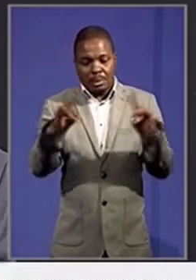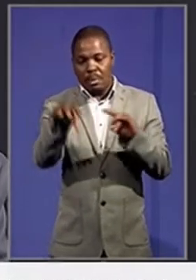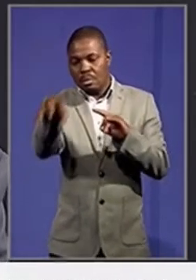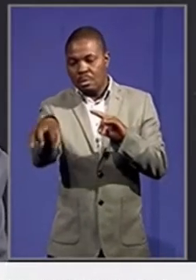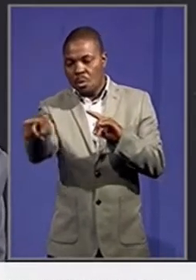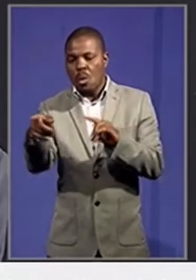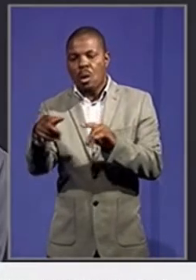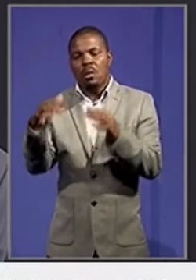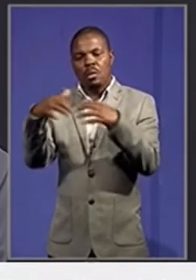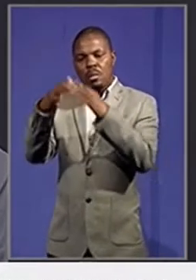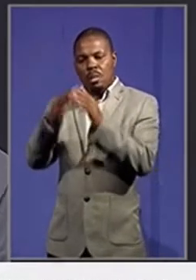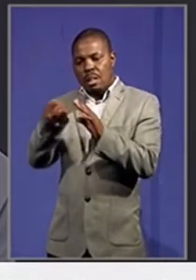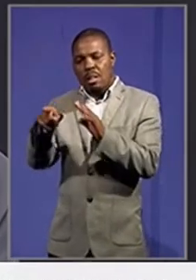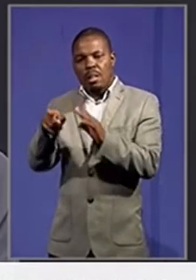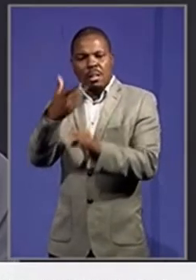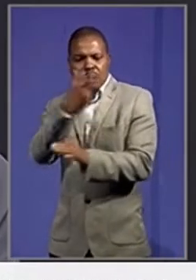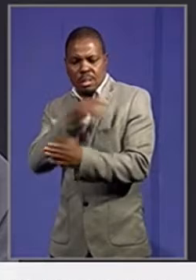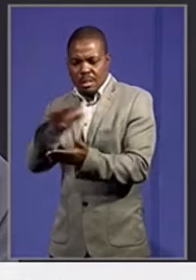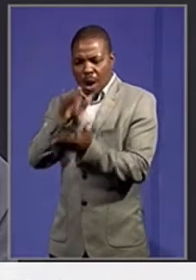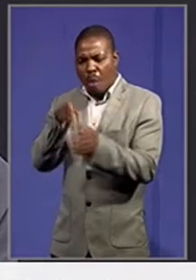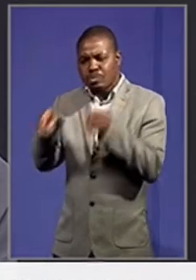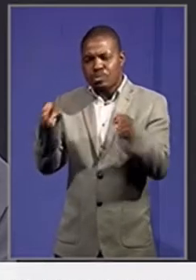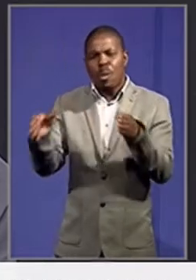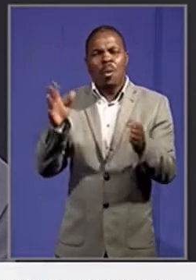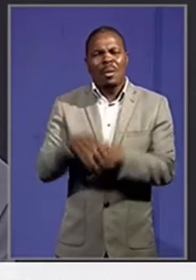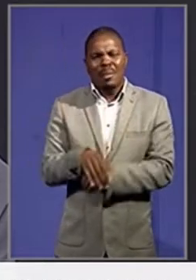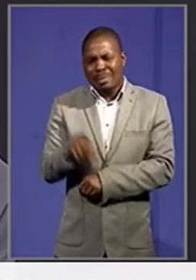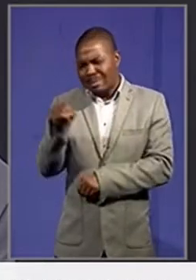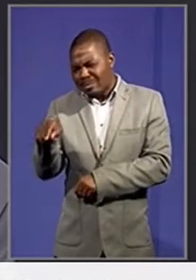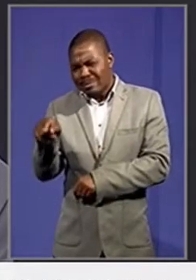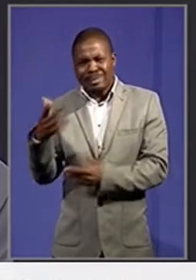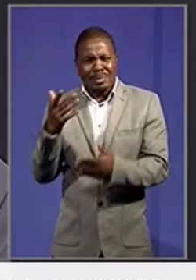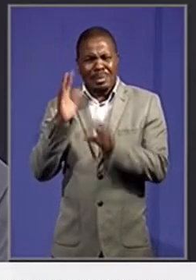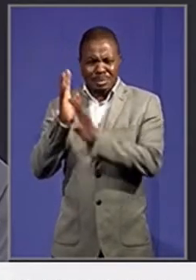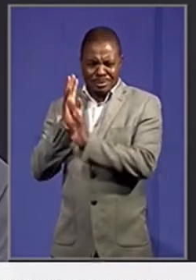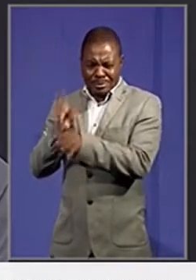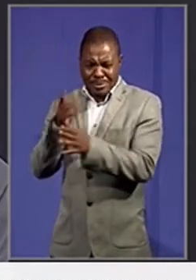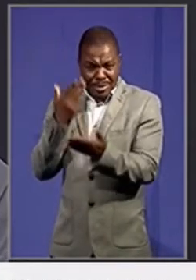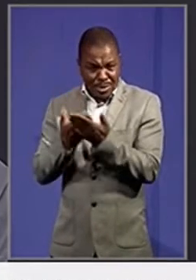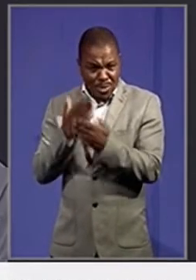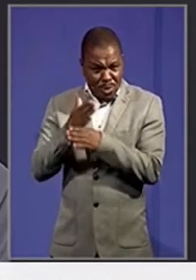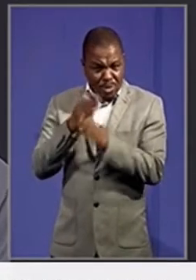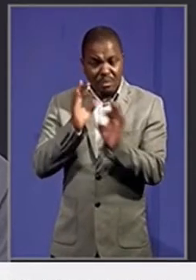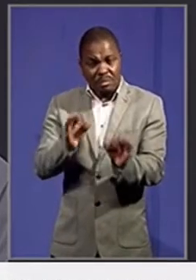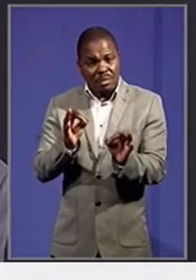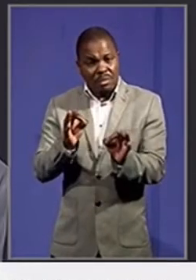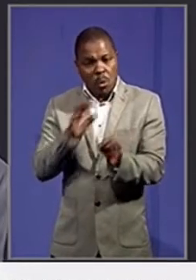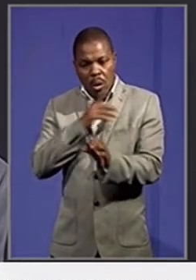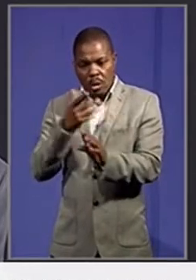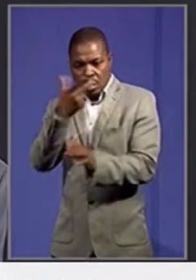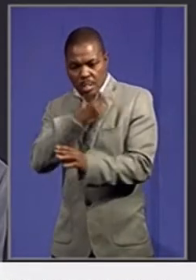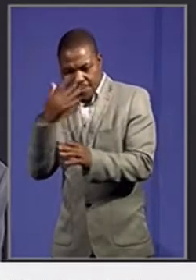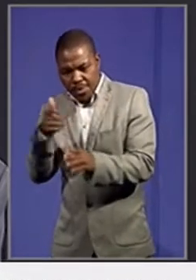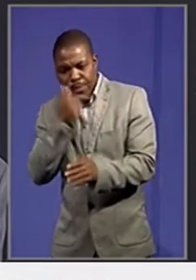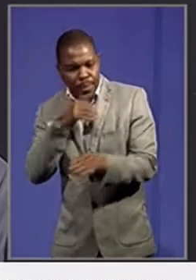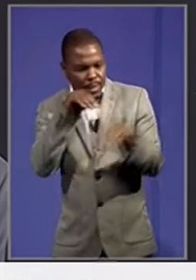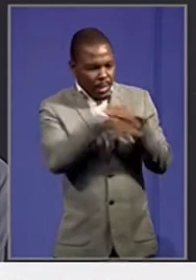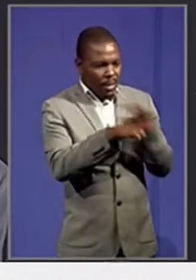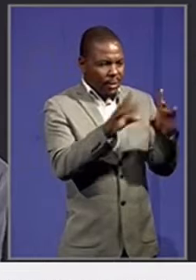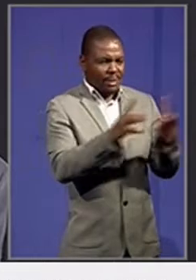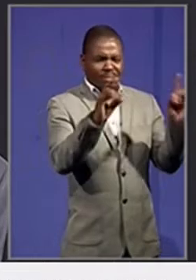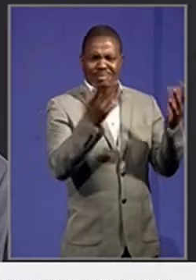stadium around the stadium. E ka ba mohlomong tsamaiso ye e ka sebetsa hantle ga kae ga o qeta go enta be santse o kena stadium o tla tlhagisa